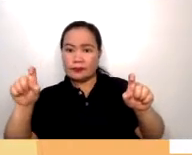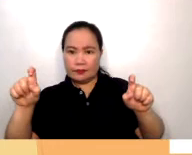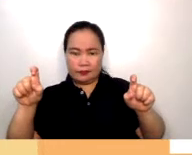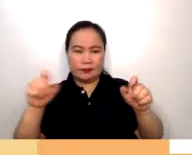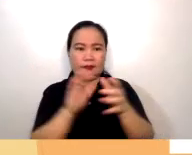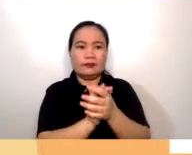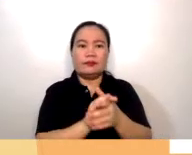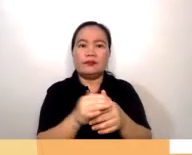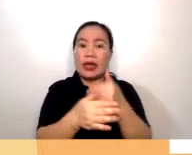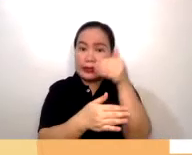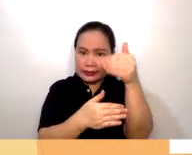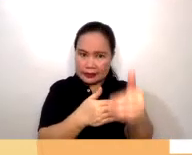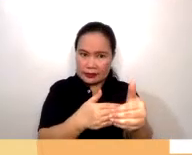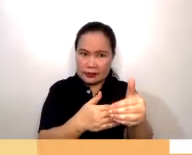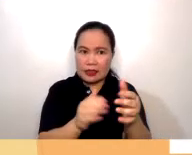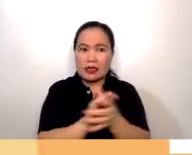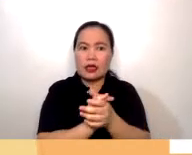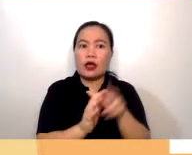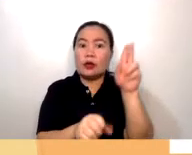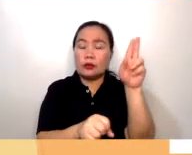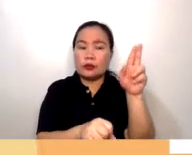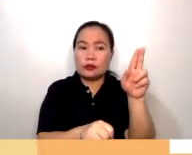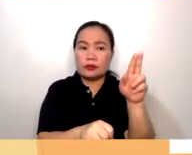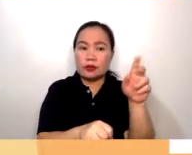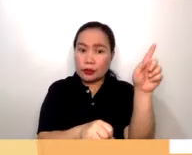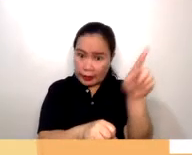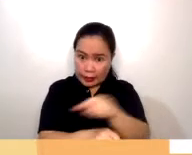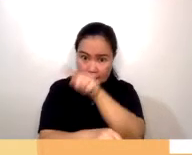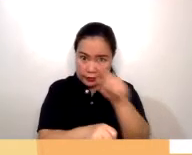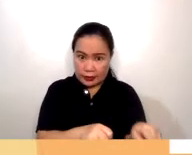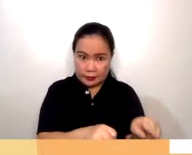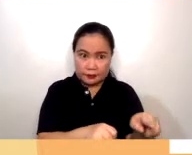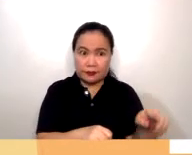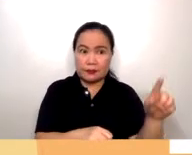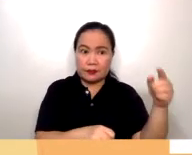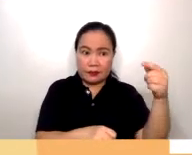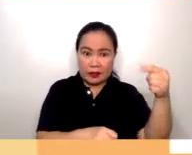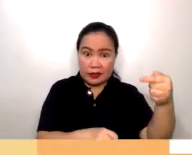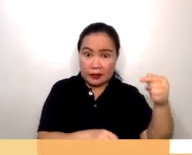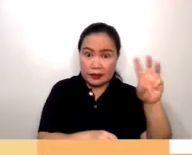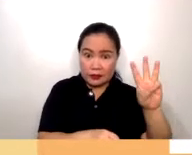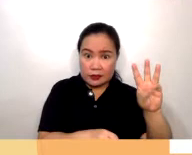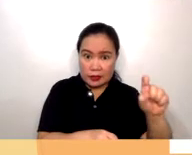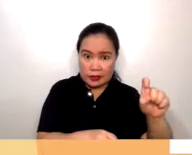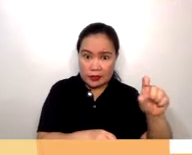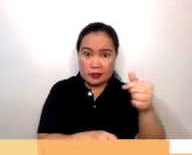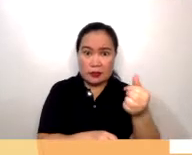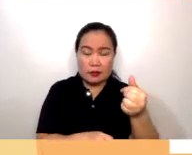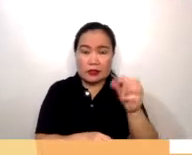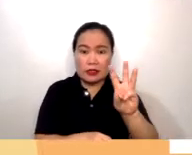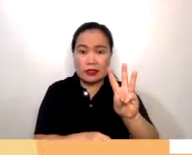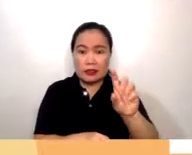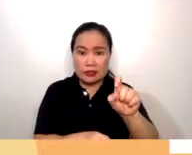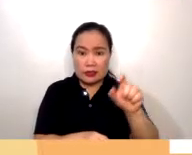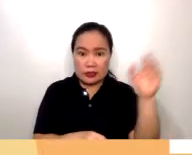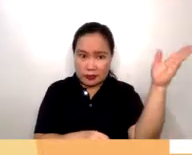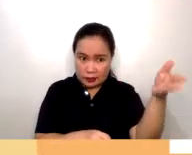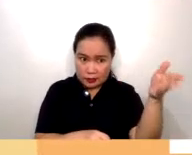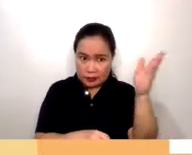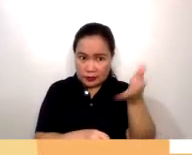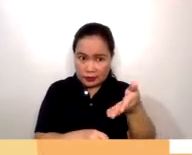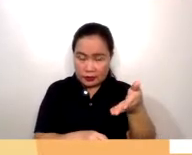we're now going to cancel negative 6x plus 6x. So this will be canceled